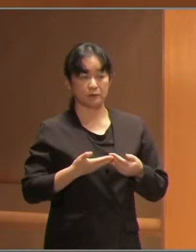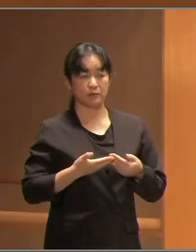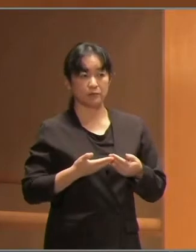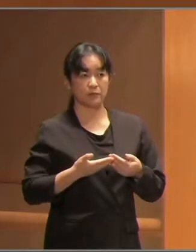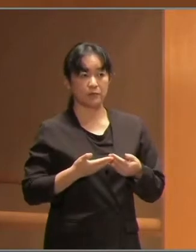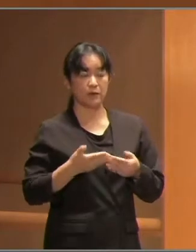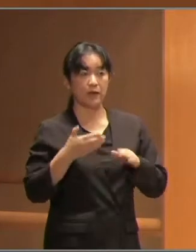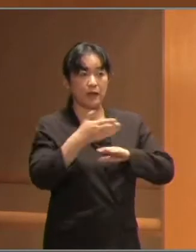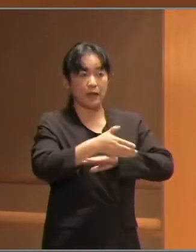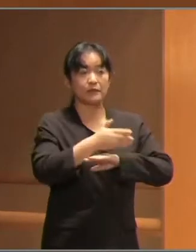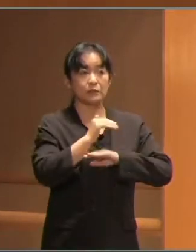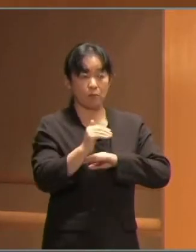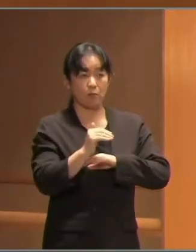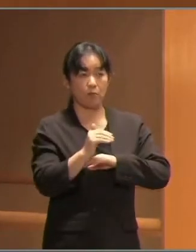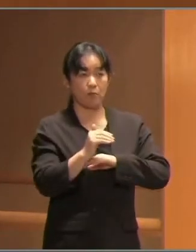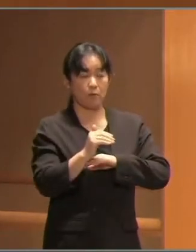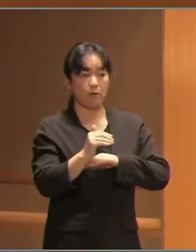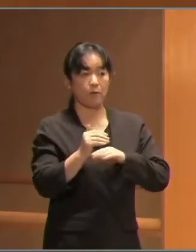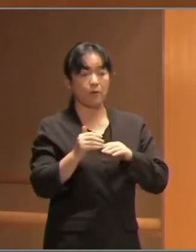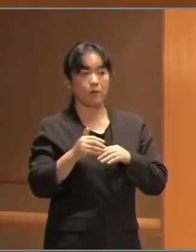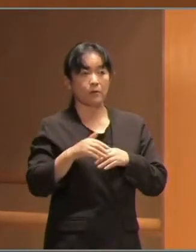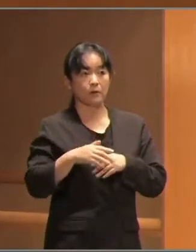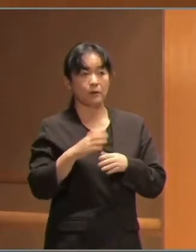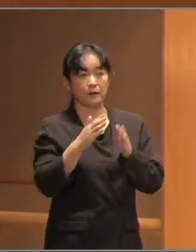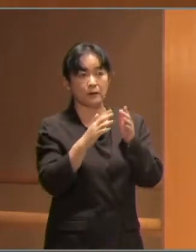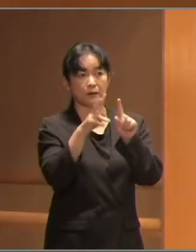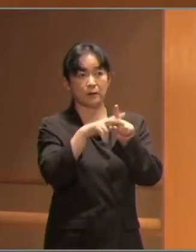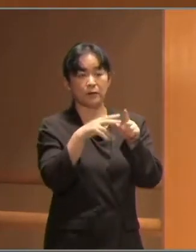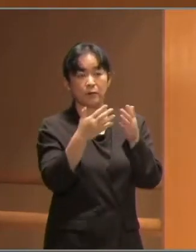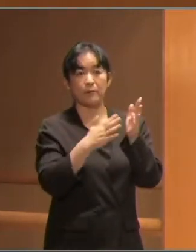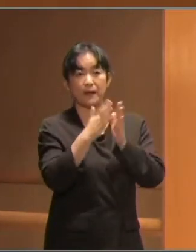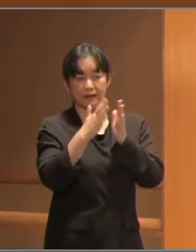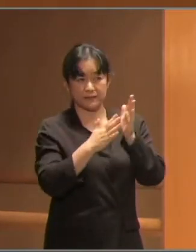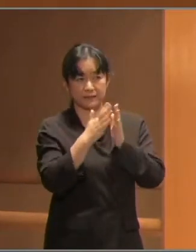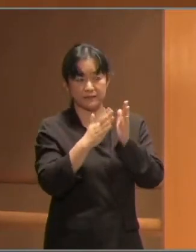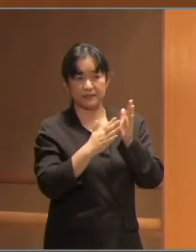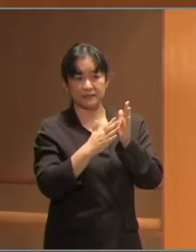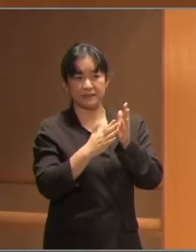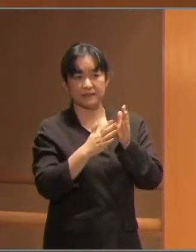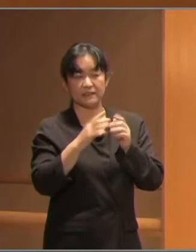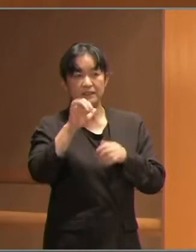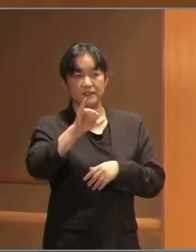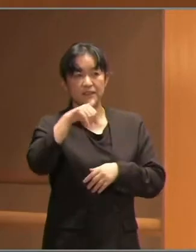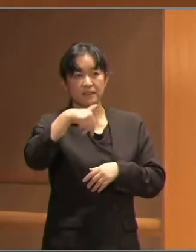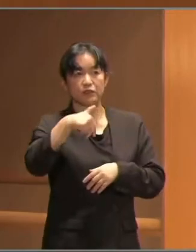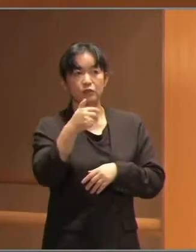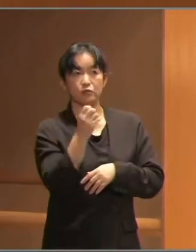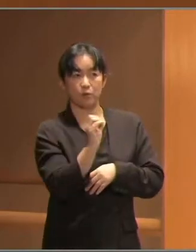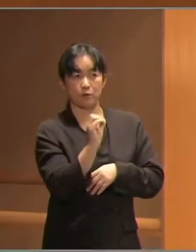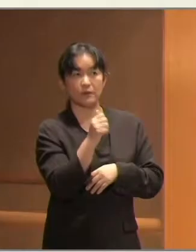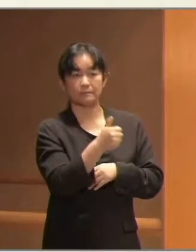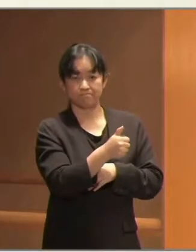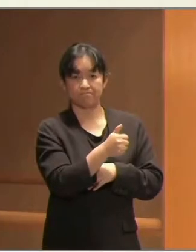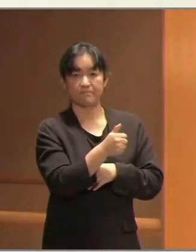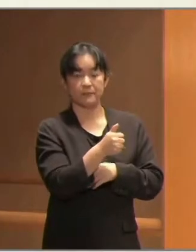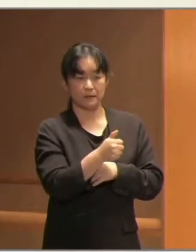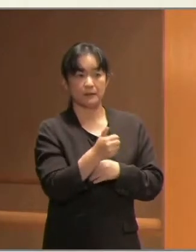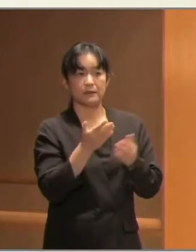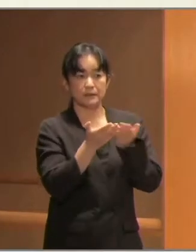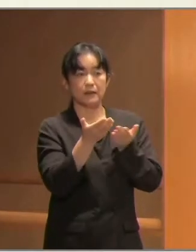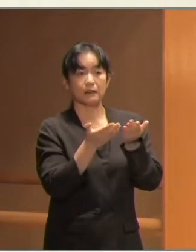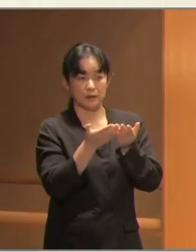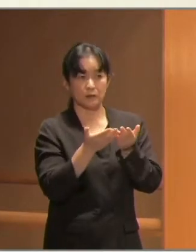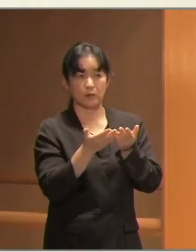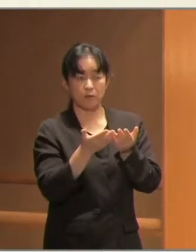is from Echigo Kadoire Washi, Director Mr. Yasuo Kobayashi. Mr.